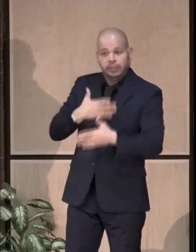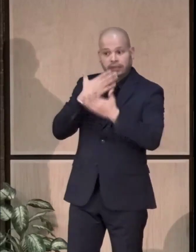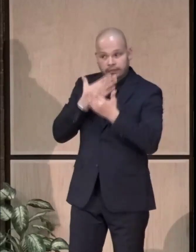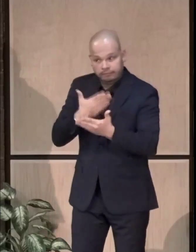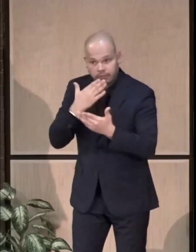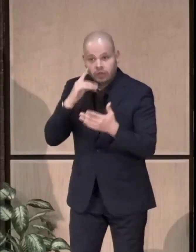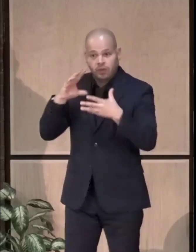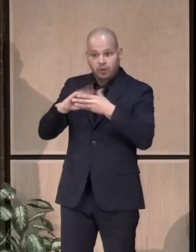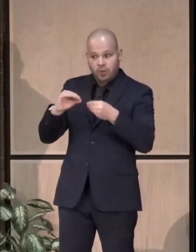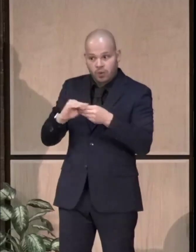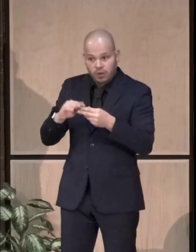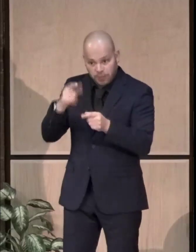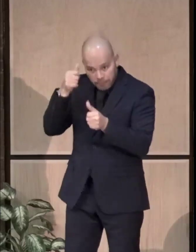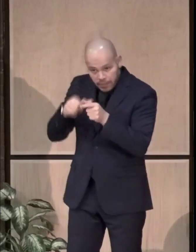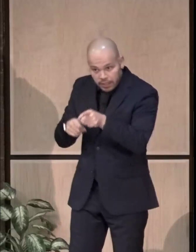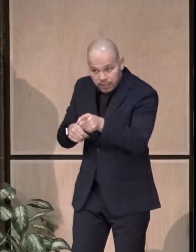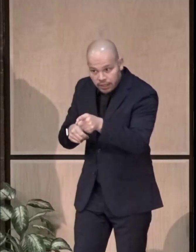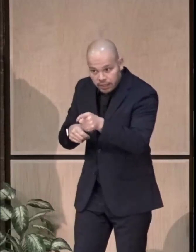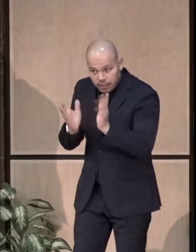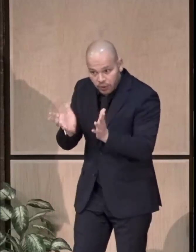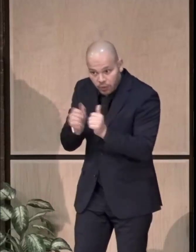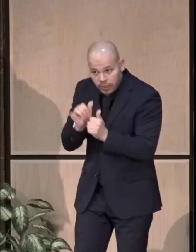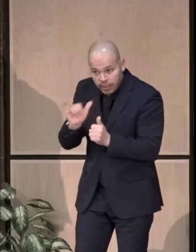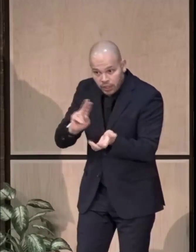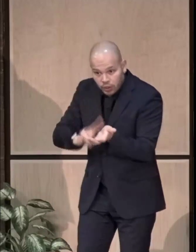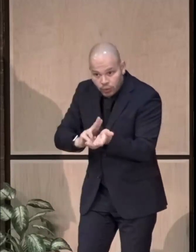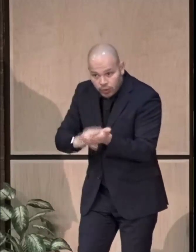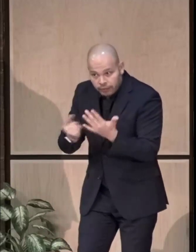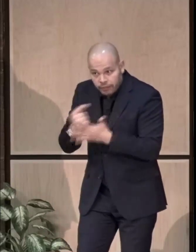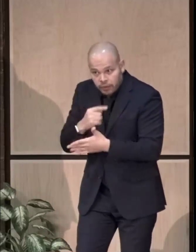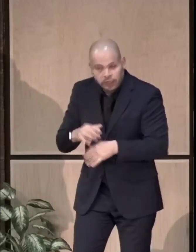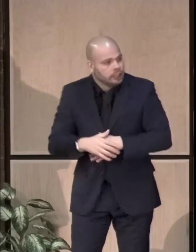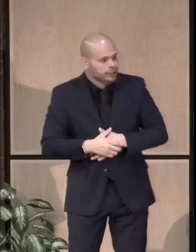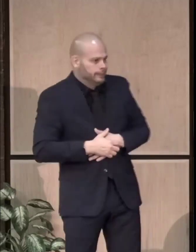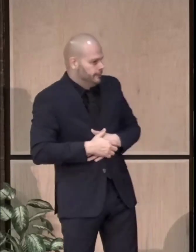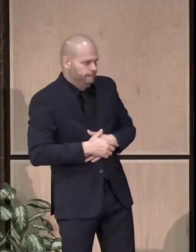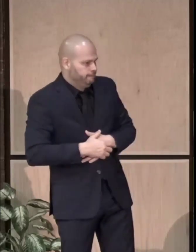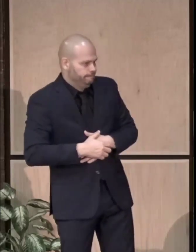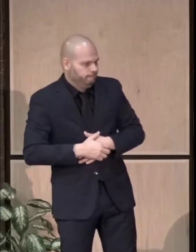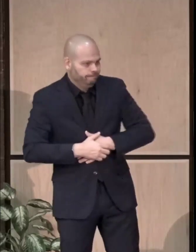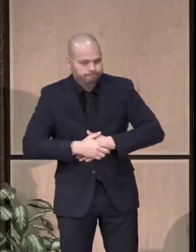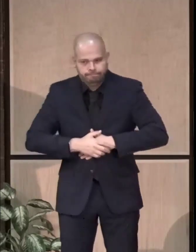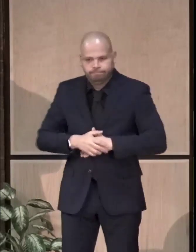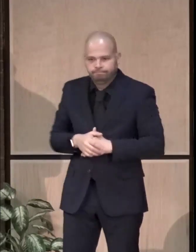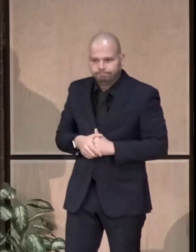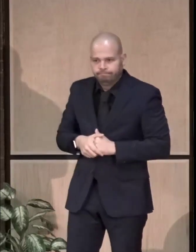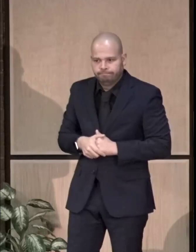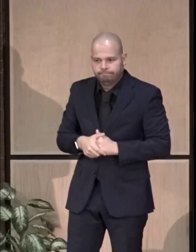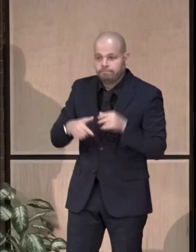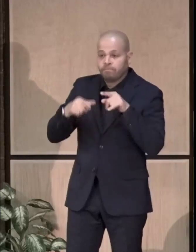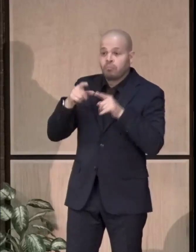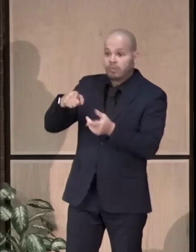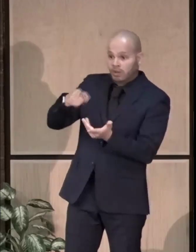discussion? I cannot recall that discussion, sir. But he informs you that he's the assigned nurse case